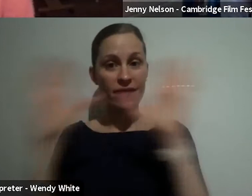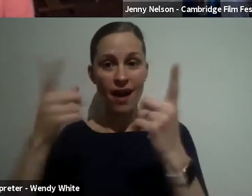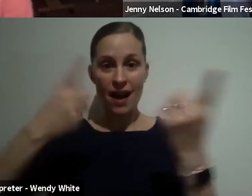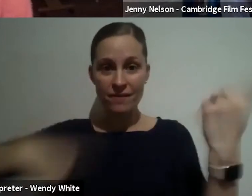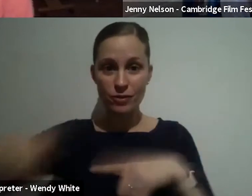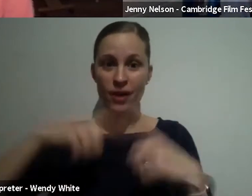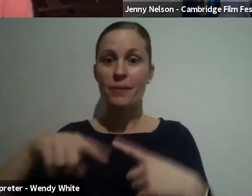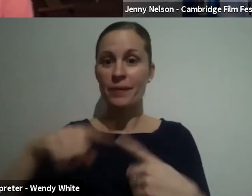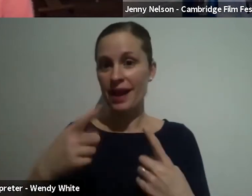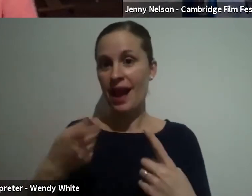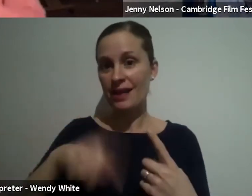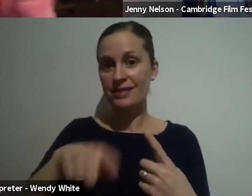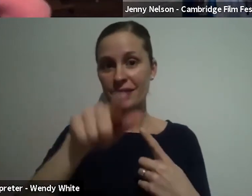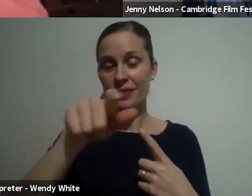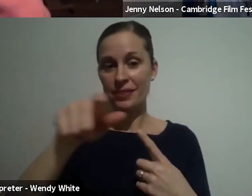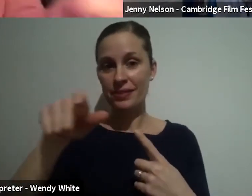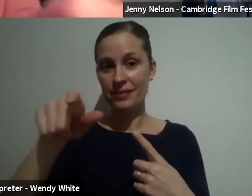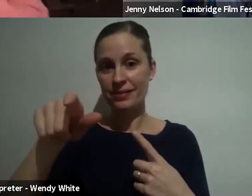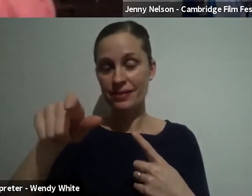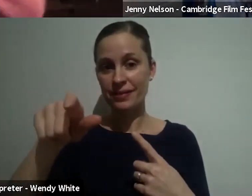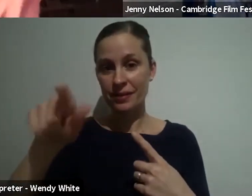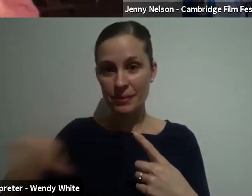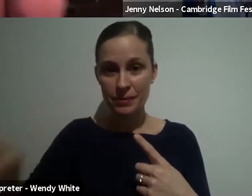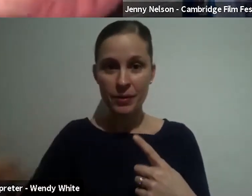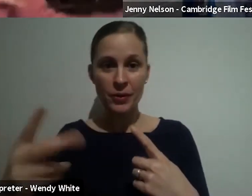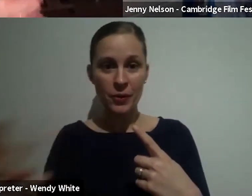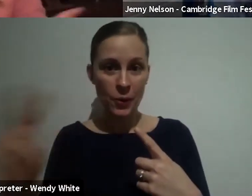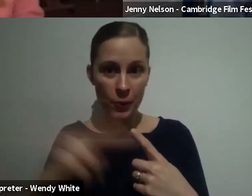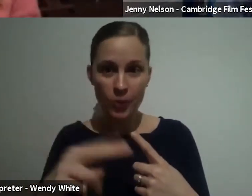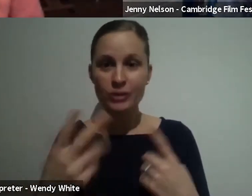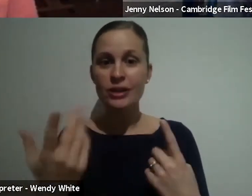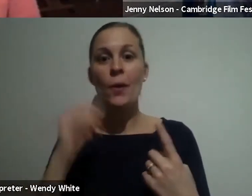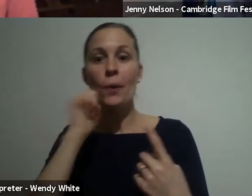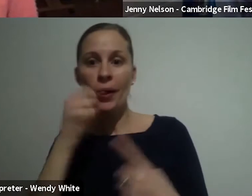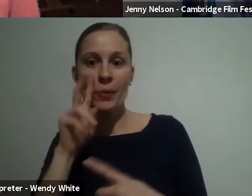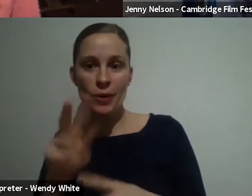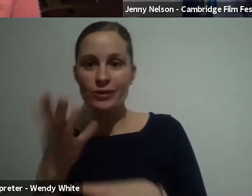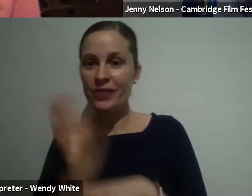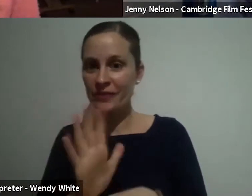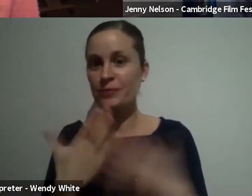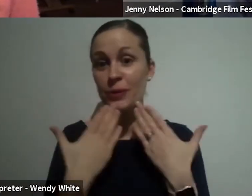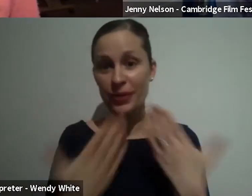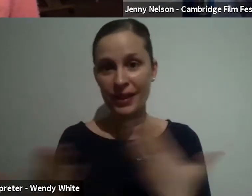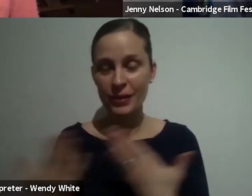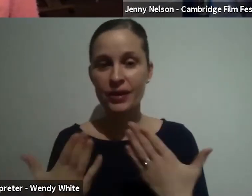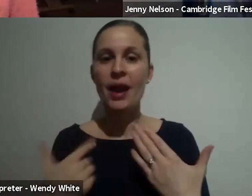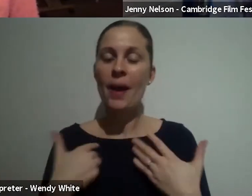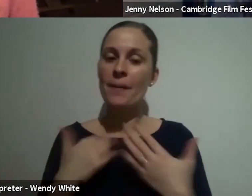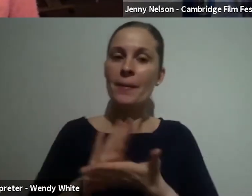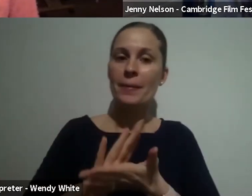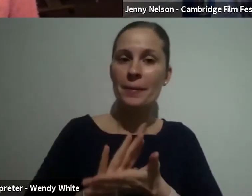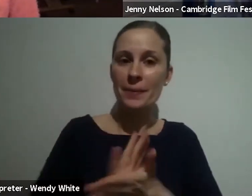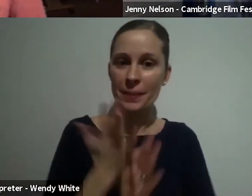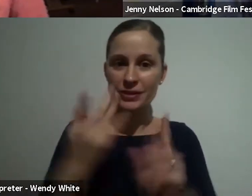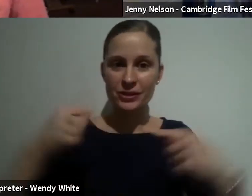the people that are watching or will watch or watch the film already. It's my pleasure